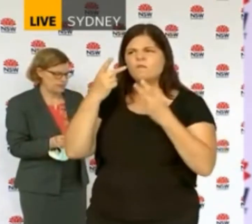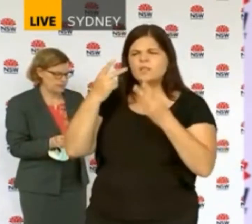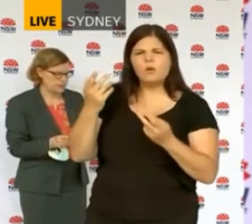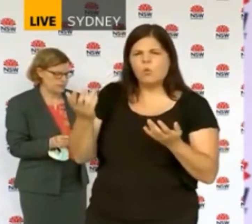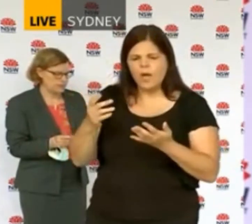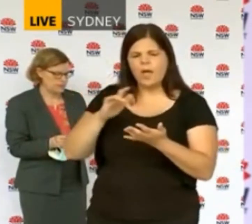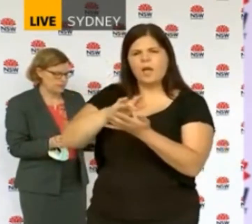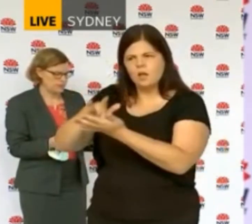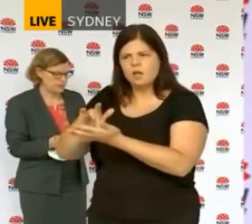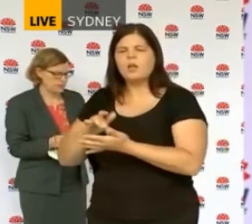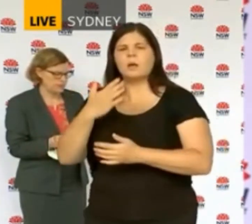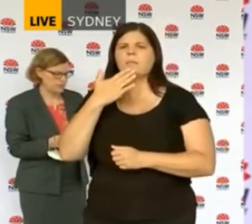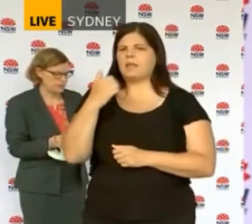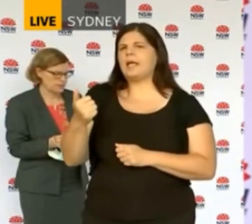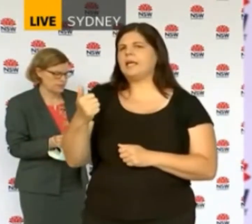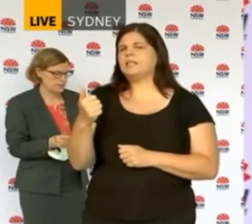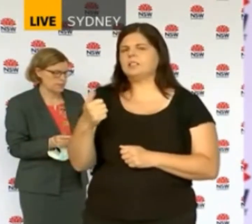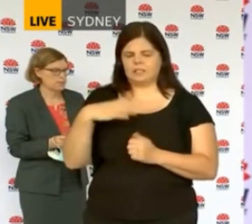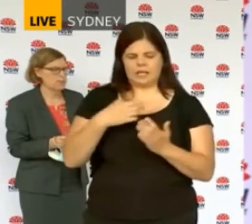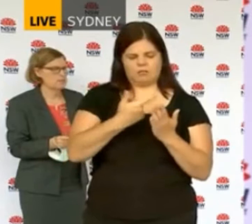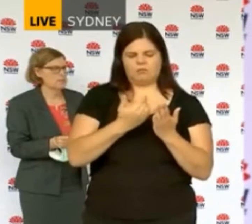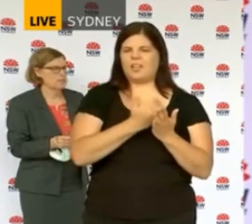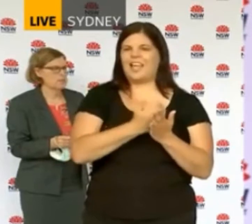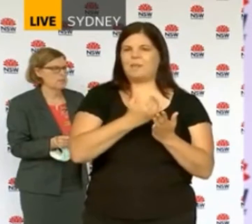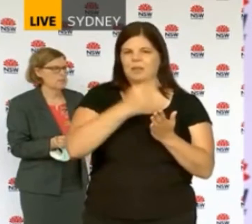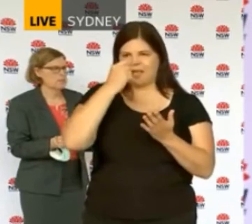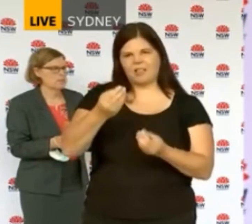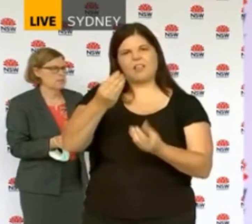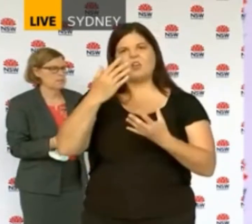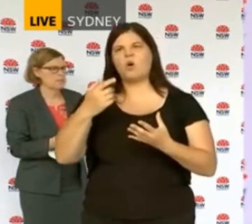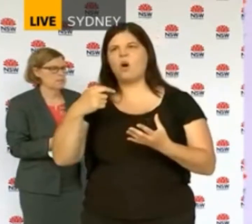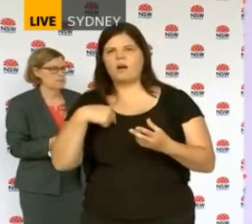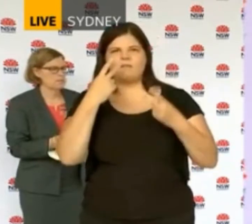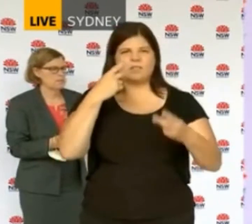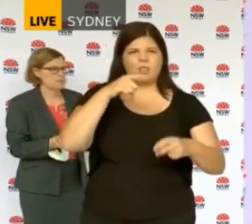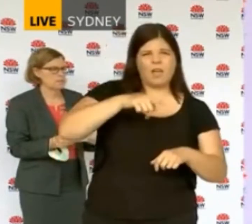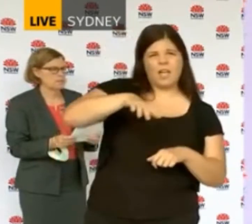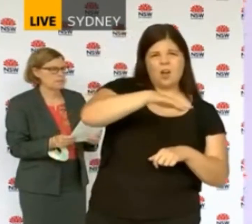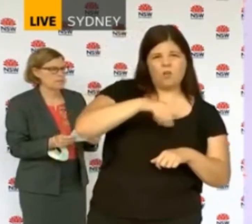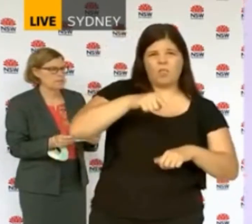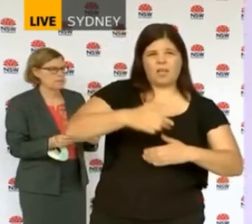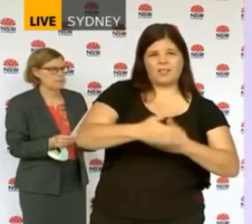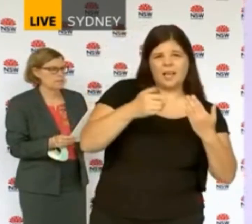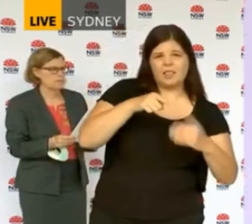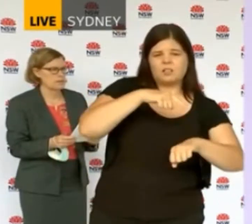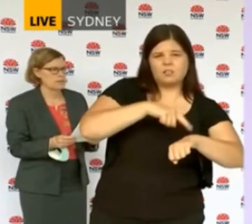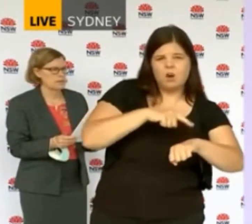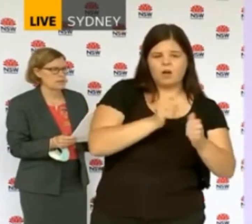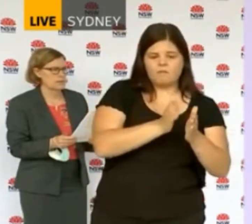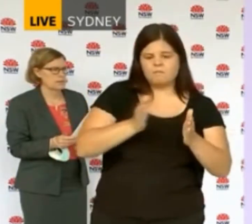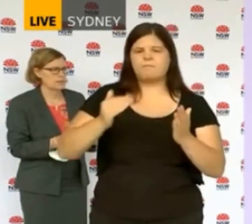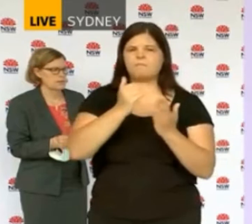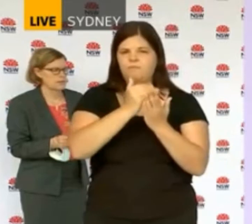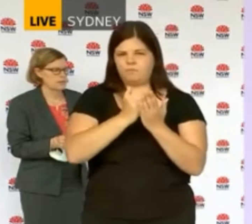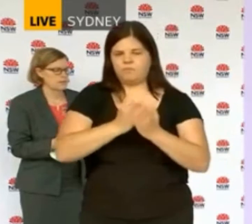forward. Again, I urge the public here in New South Wales to do the right thing, follow the rules and work with the government and our